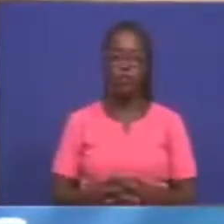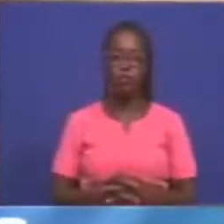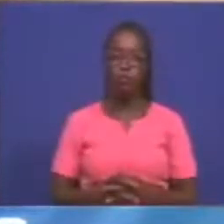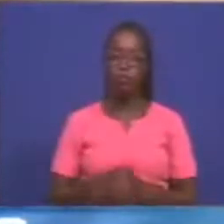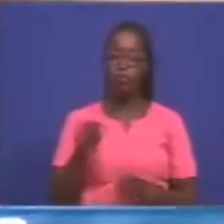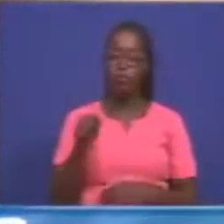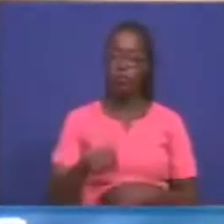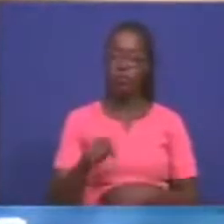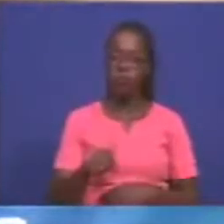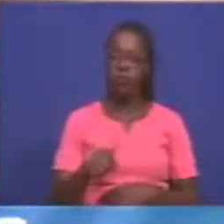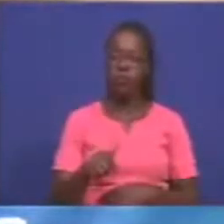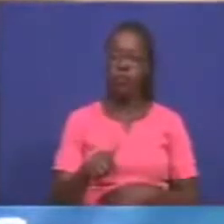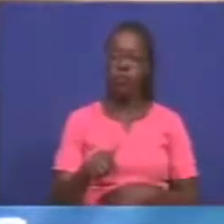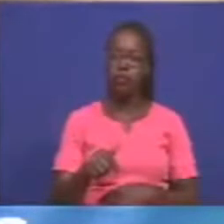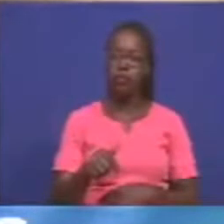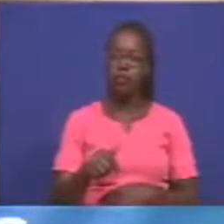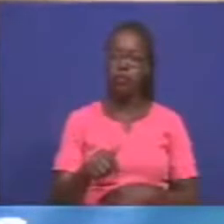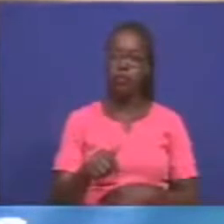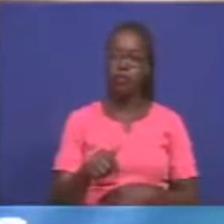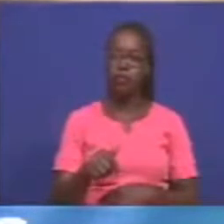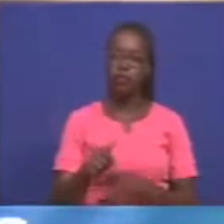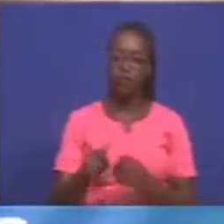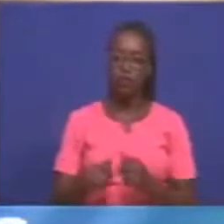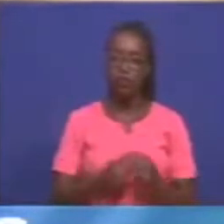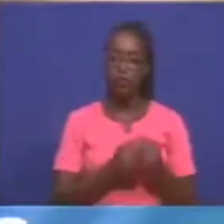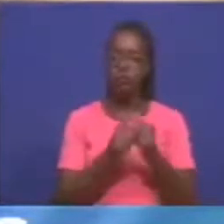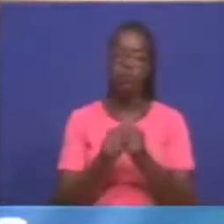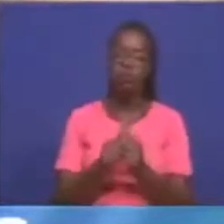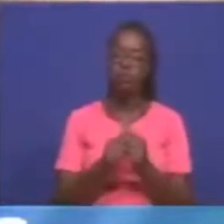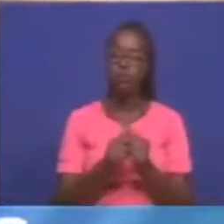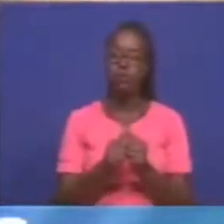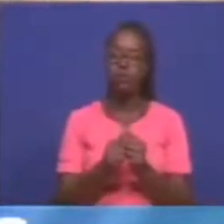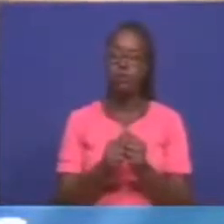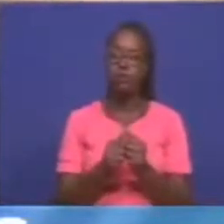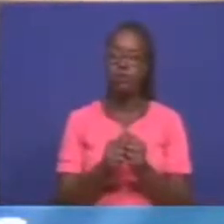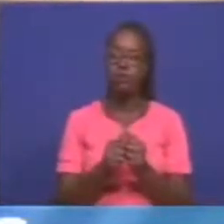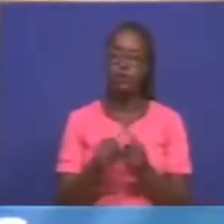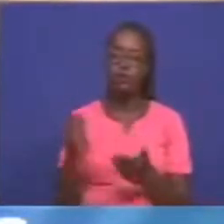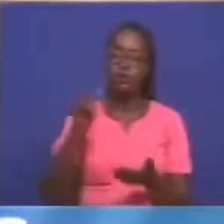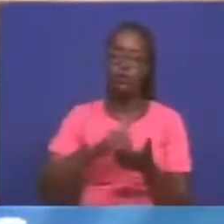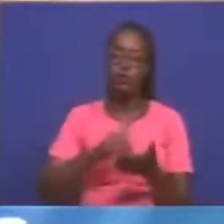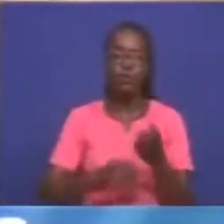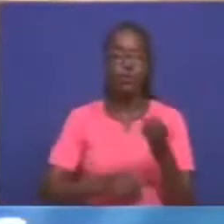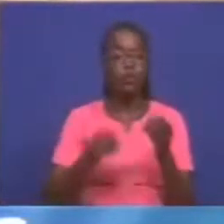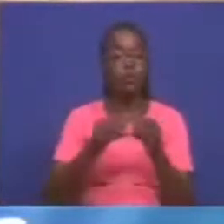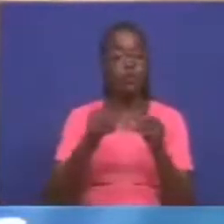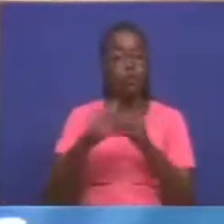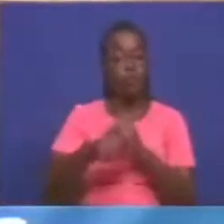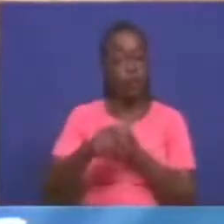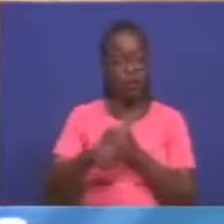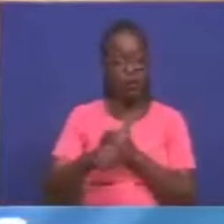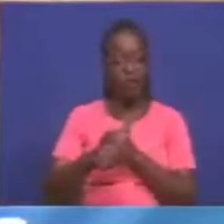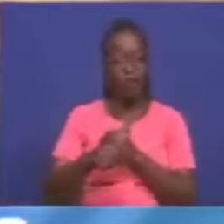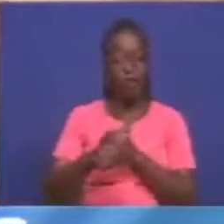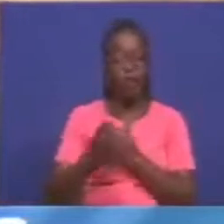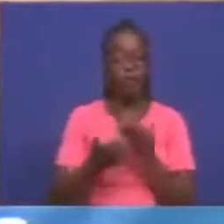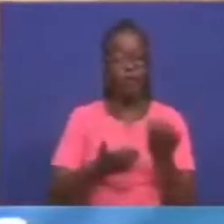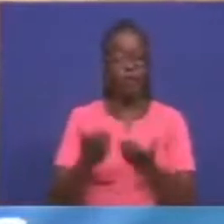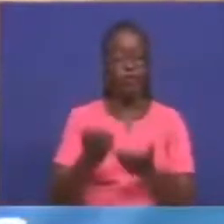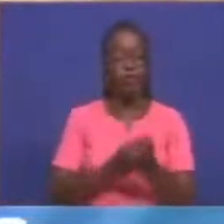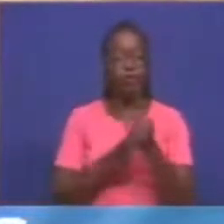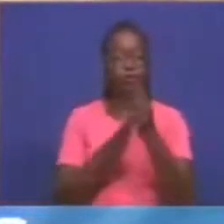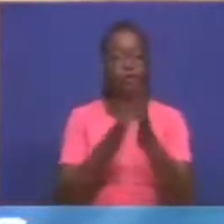Today, we are together again at this meeting of business